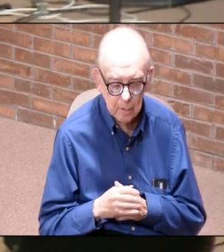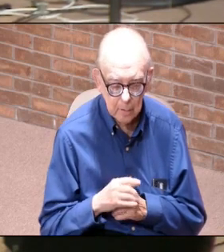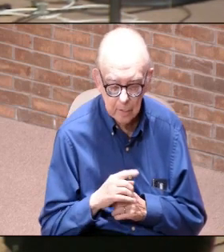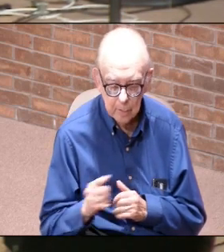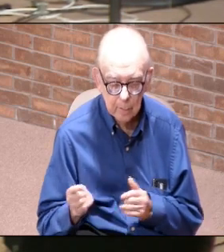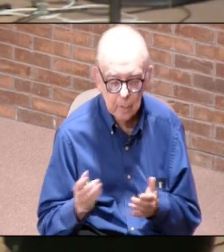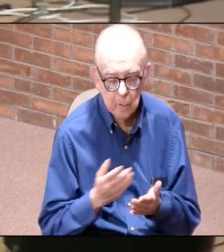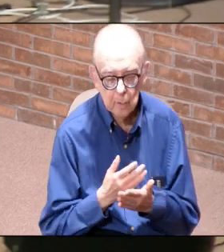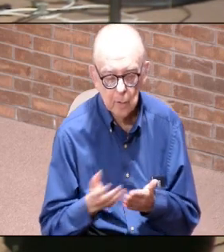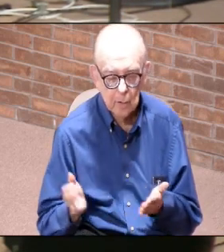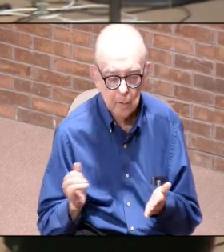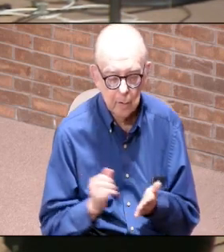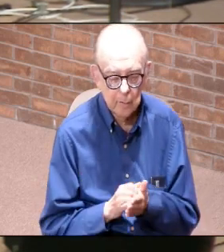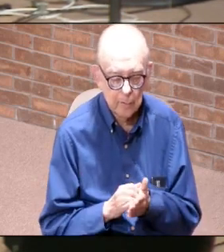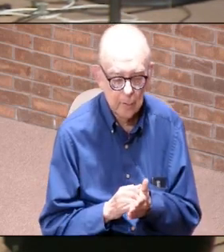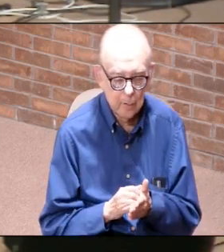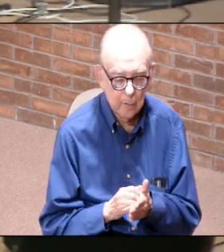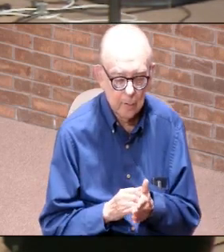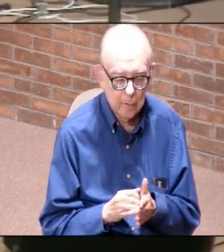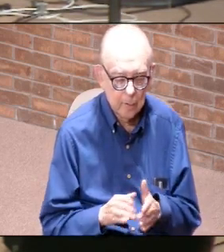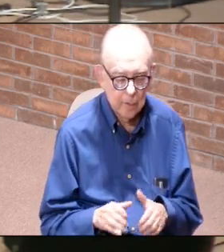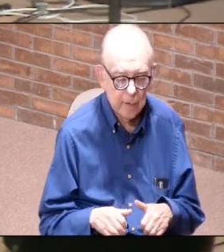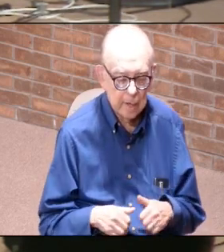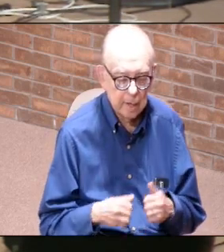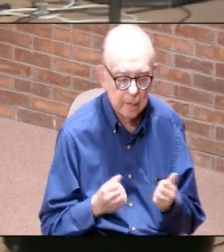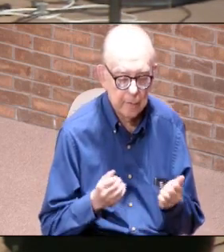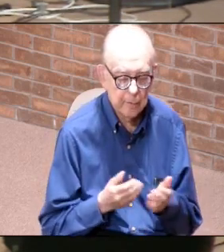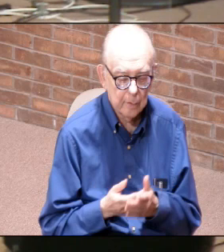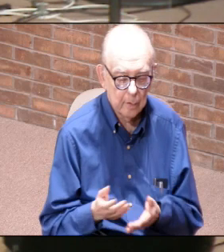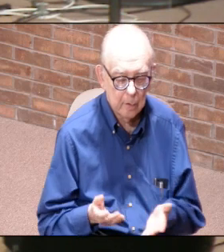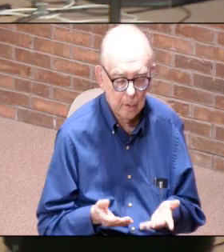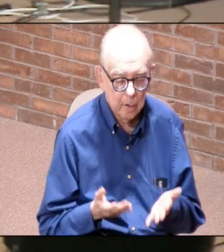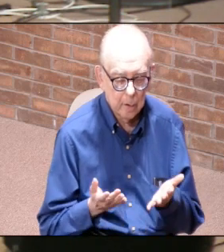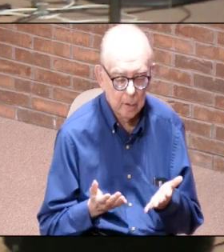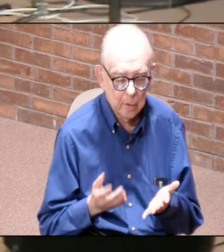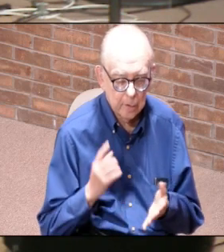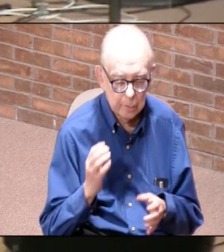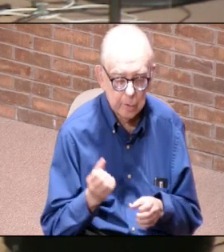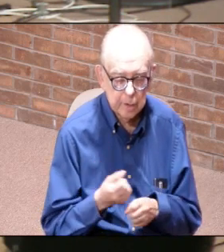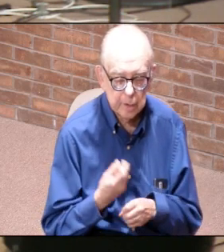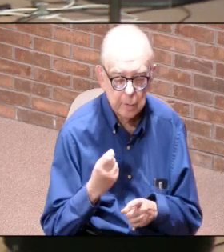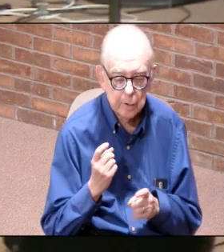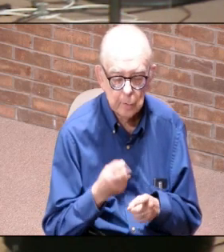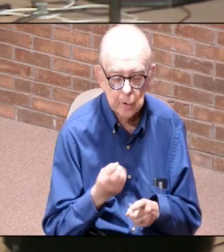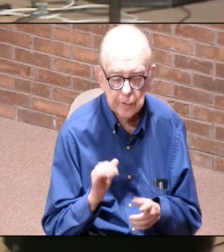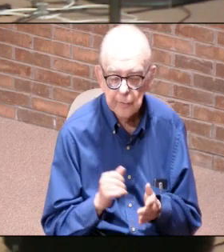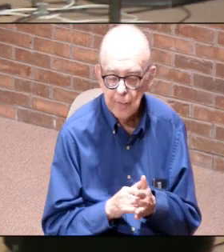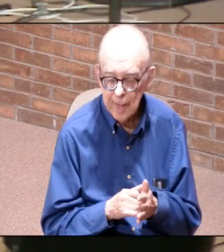those things that survived the fire, that's what you will get rewarded for.